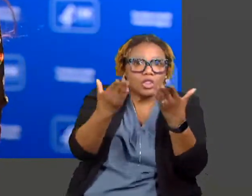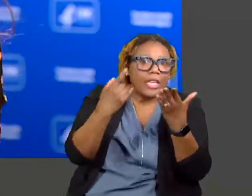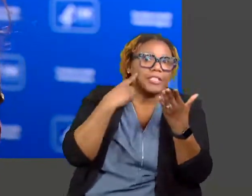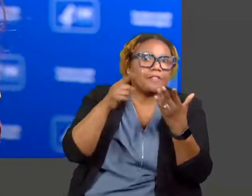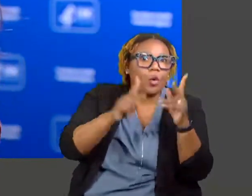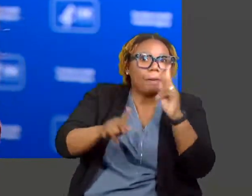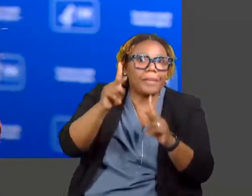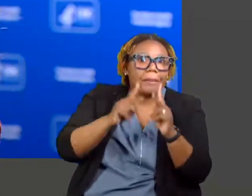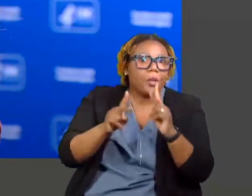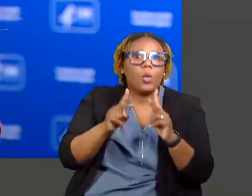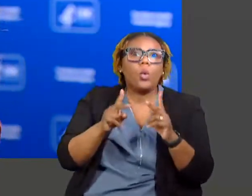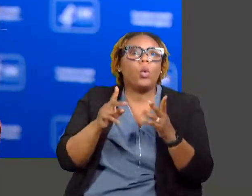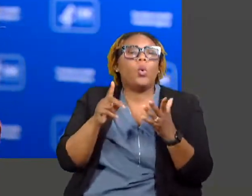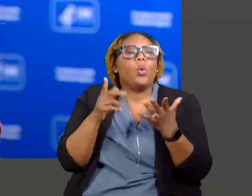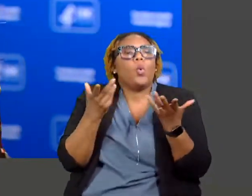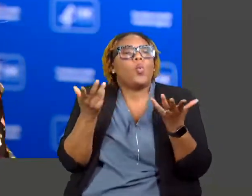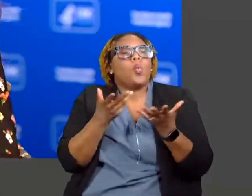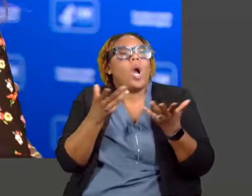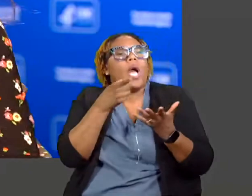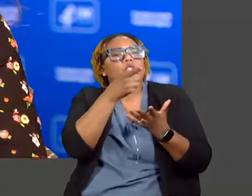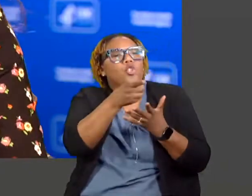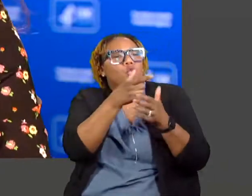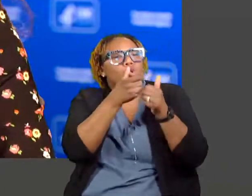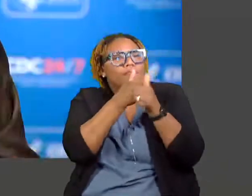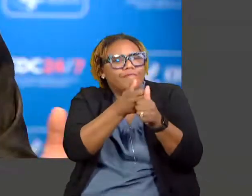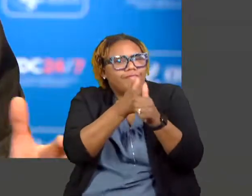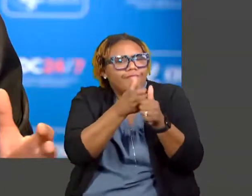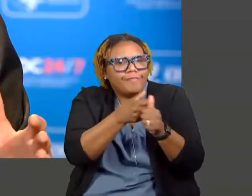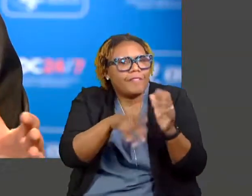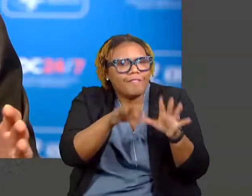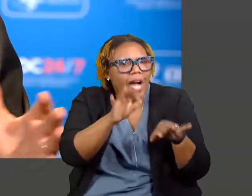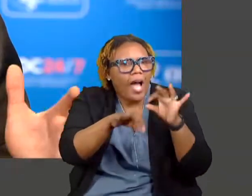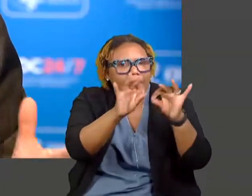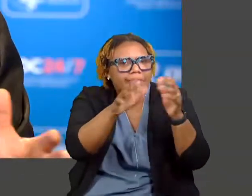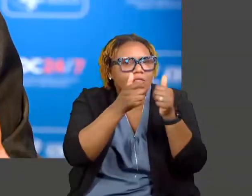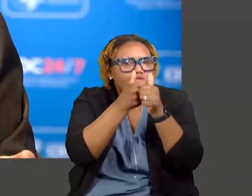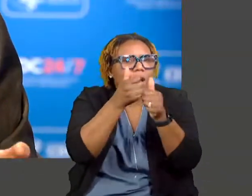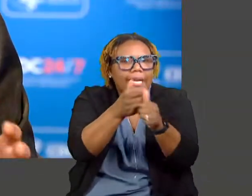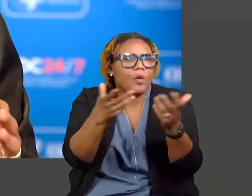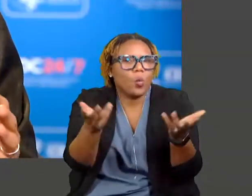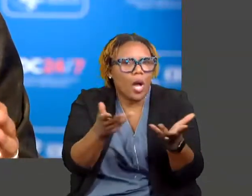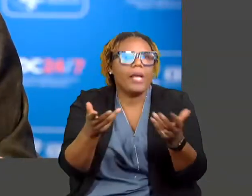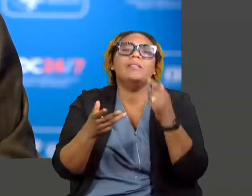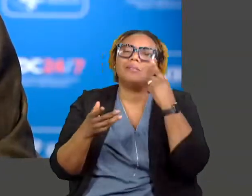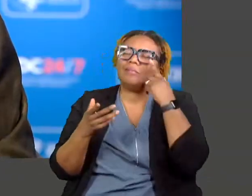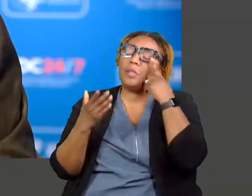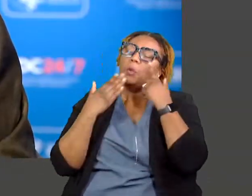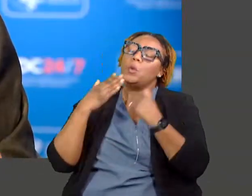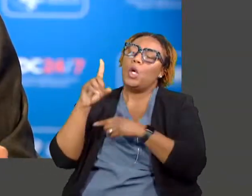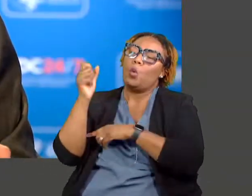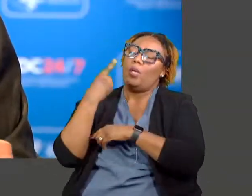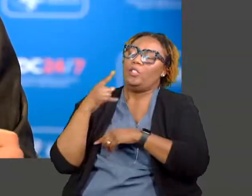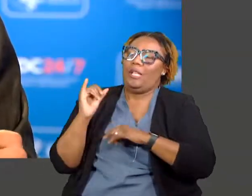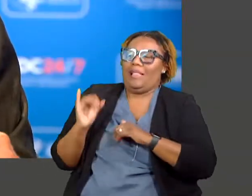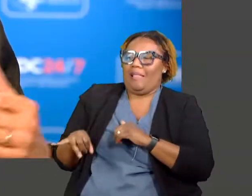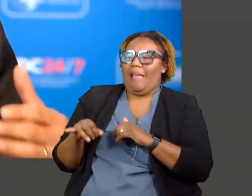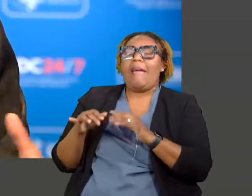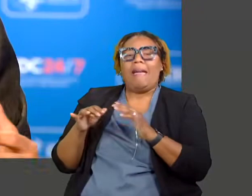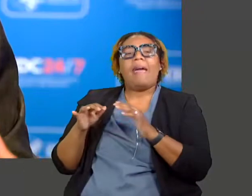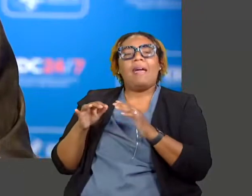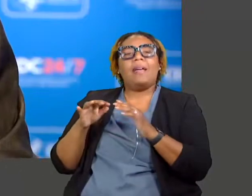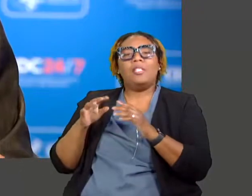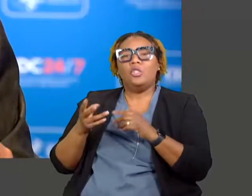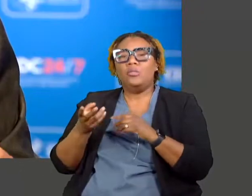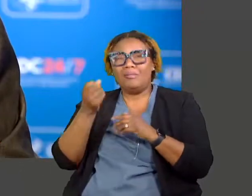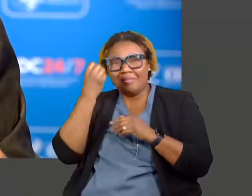but what are you sort of tracking? What are we on the lookout for? Well, I'm glad you asked that, because this is an example of where those